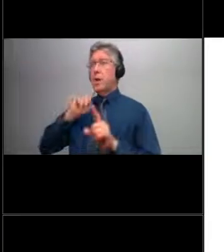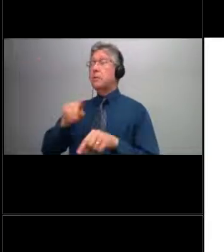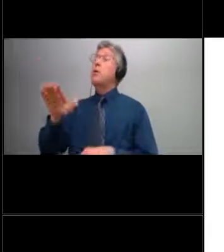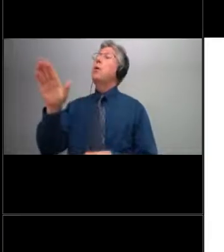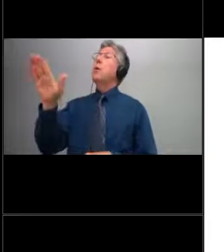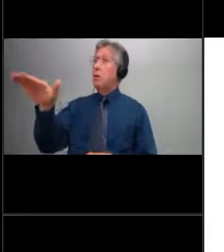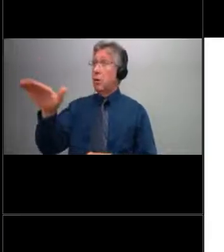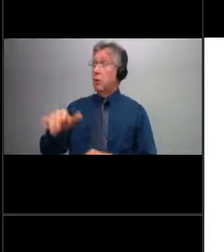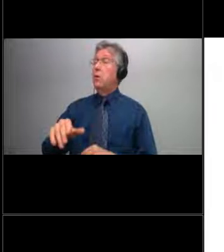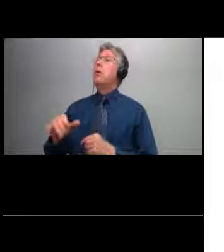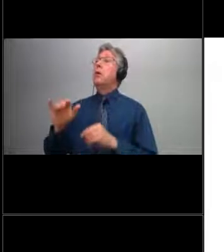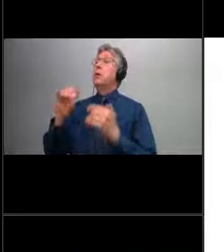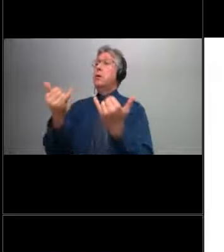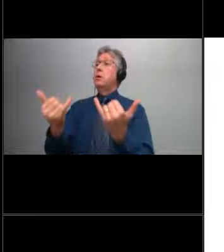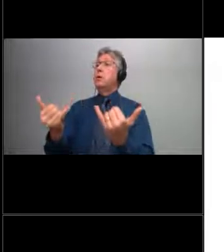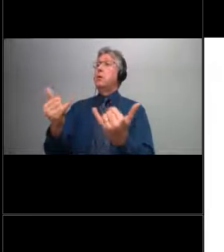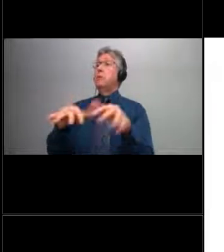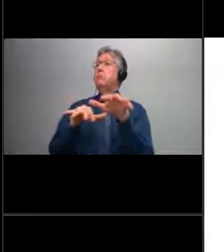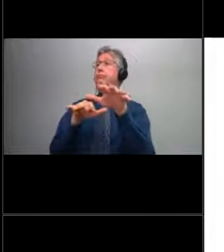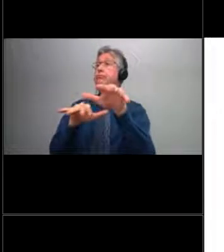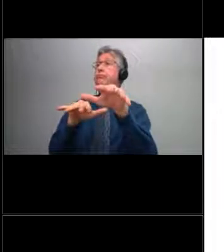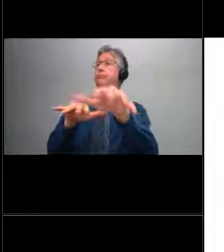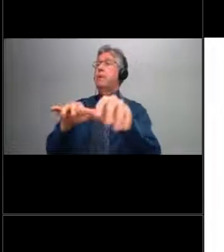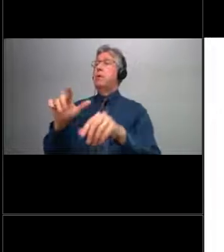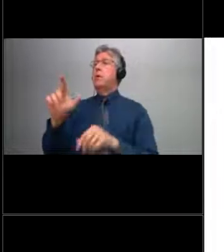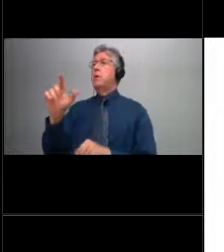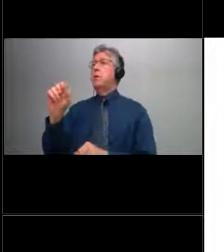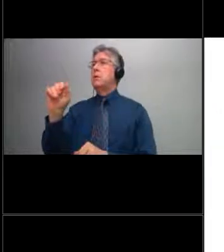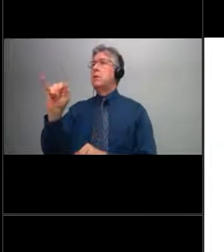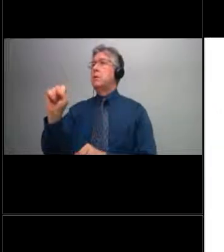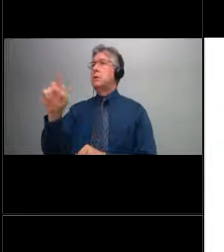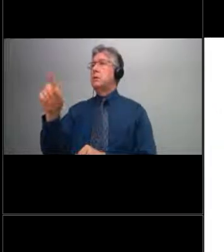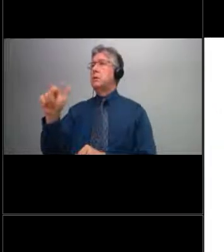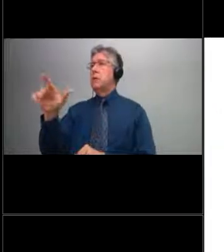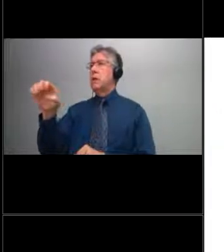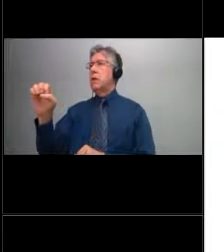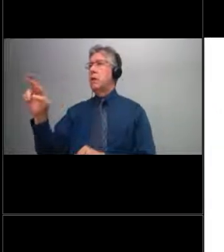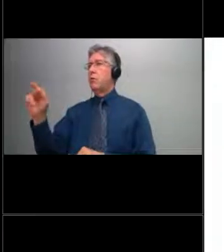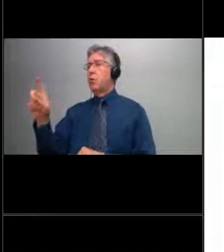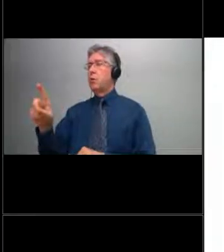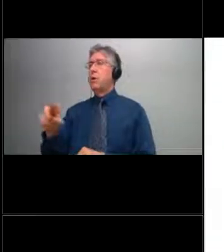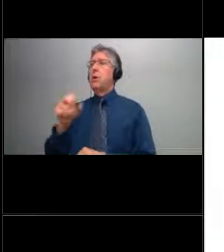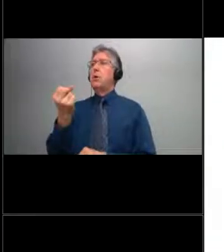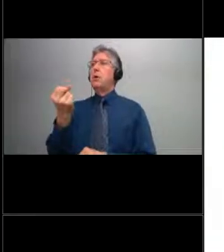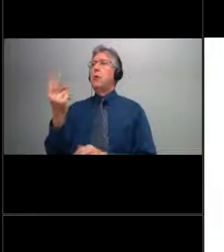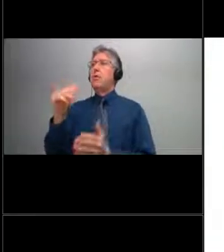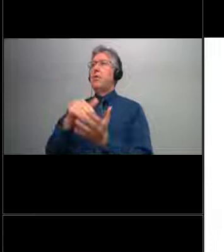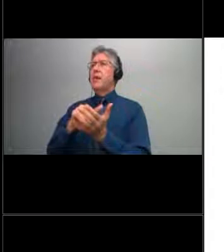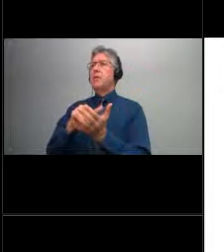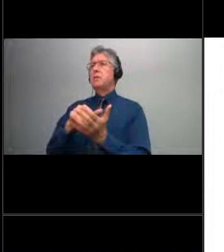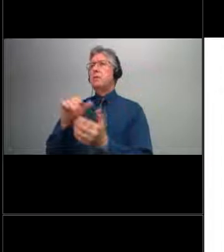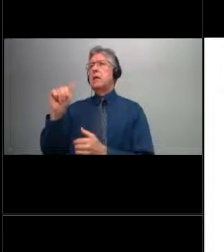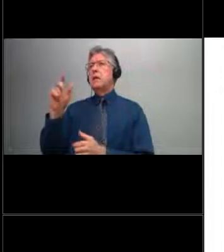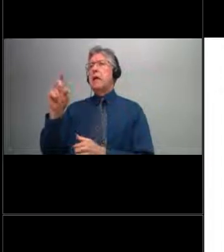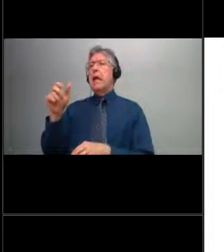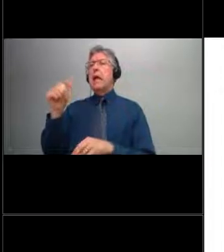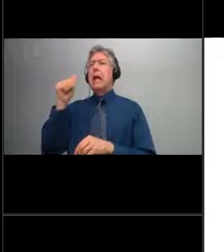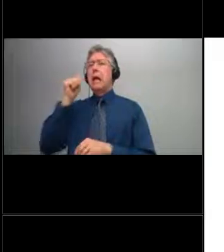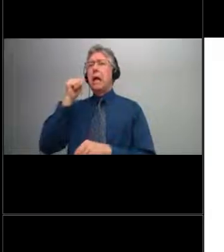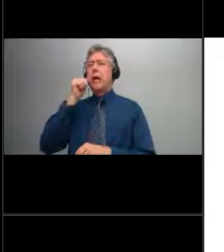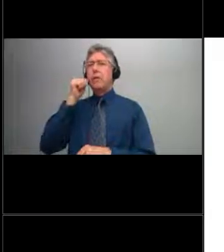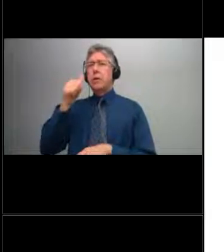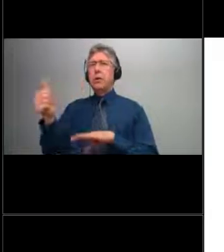the existing volumes on Loisdale Road is 12,000 ADT, which is daily trips. The total